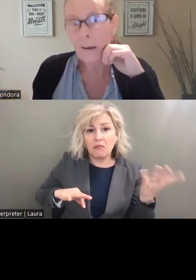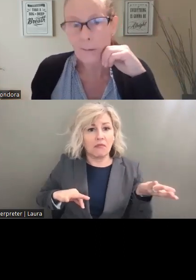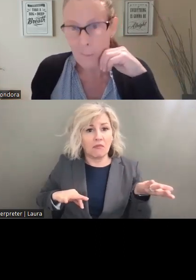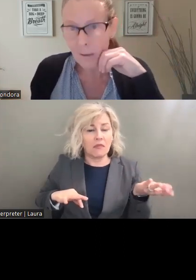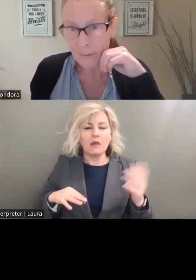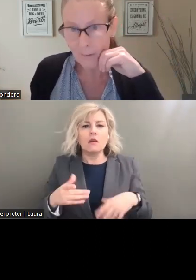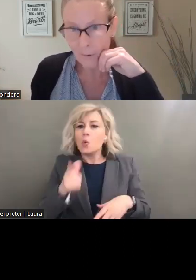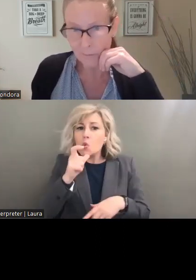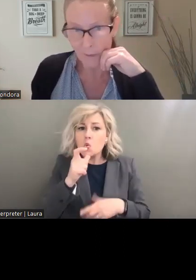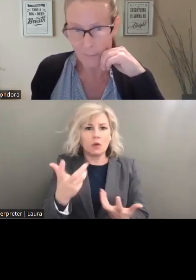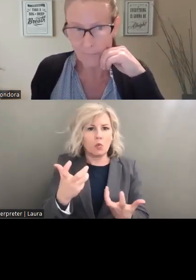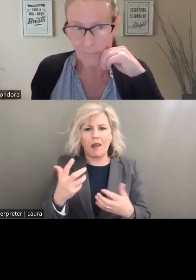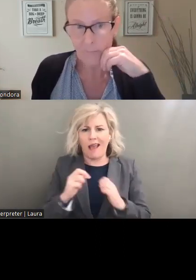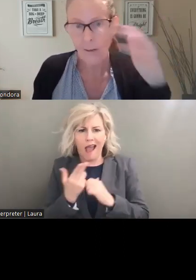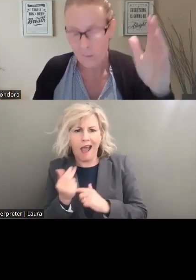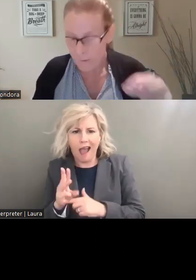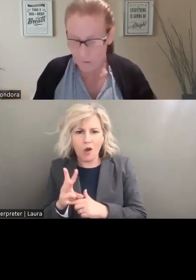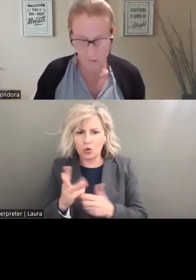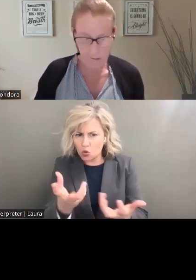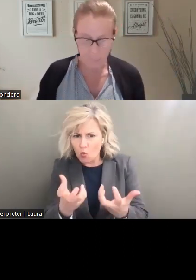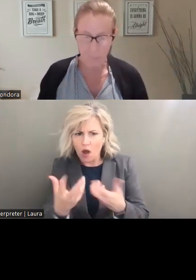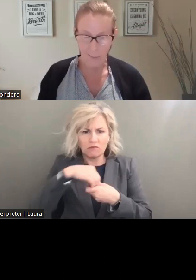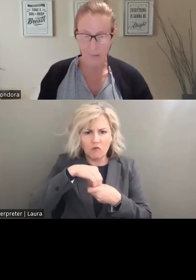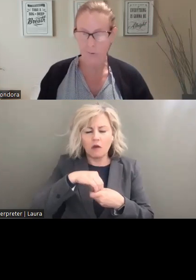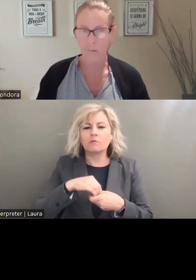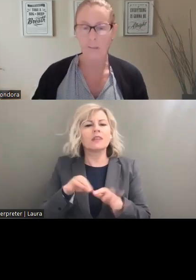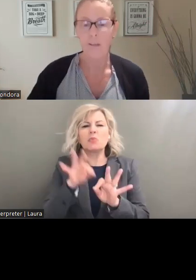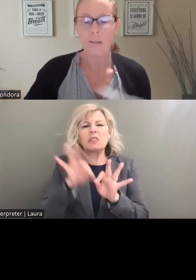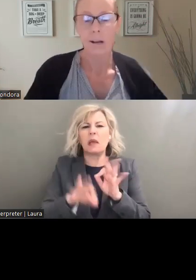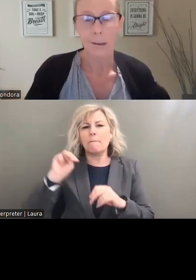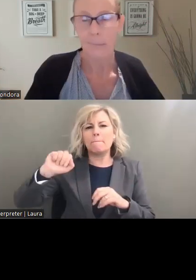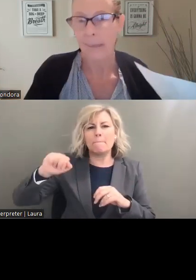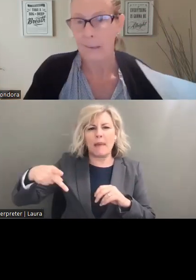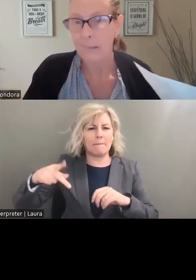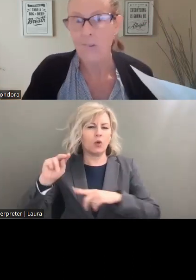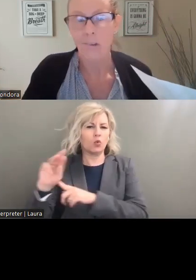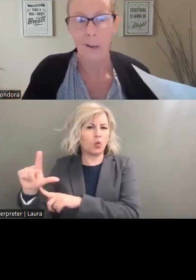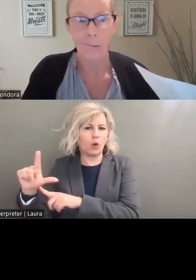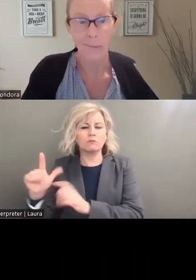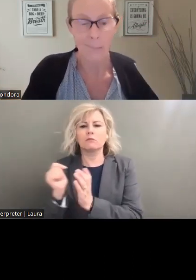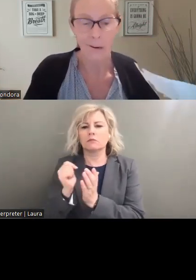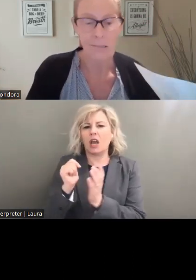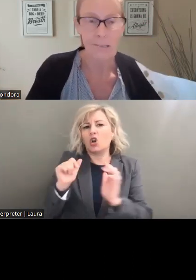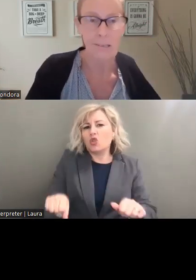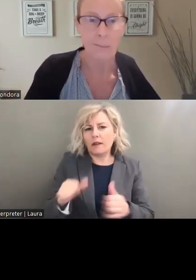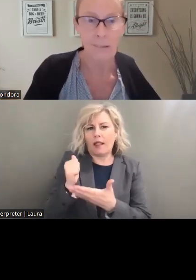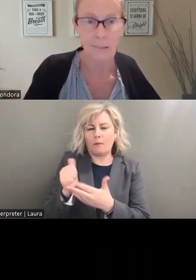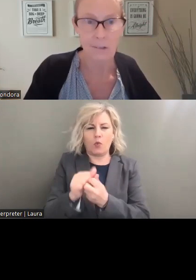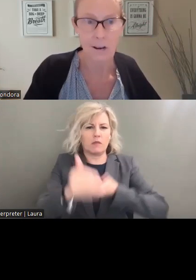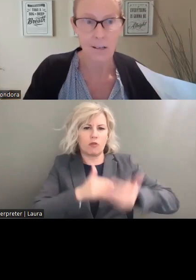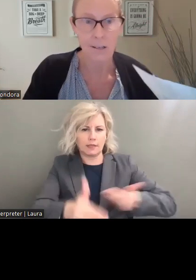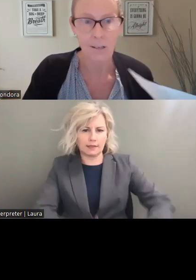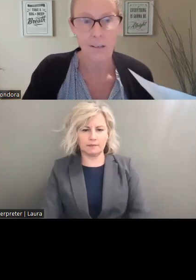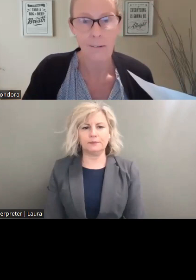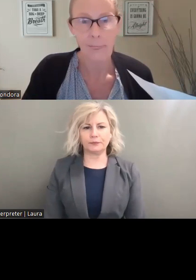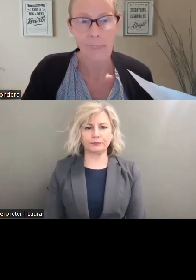involve? How do you want to involve them? So this is just a simple mapping tool that could potentially help you with that process that I wanted to